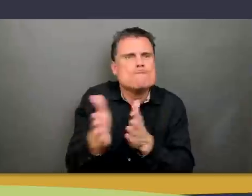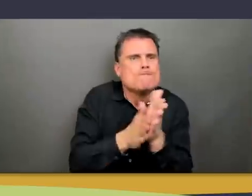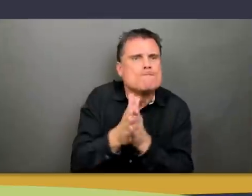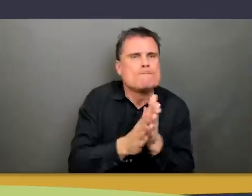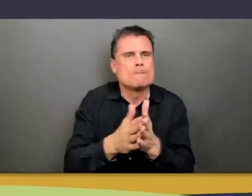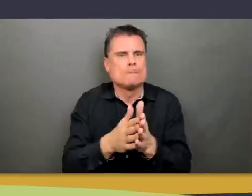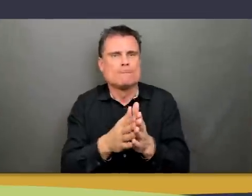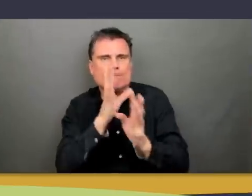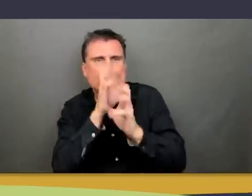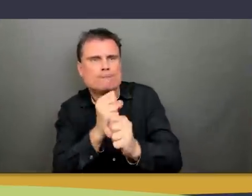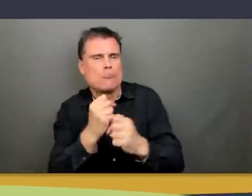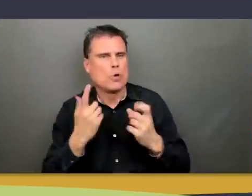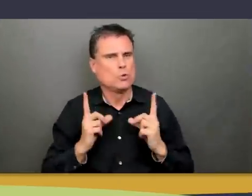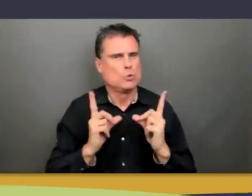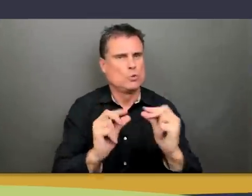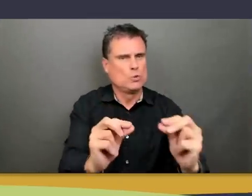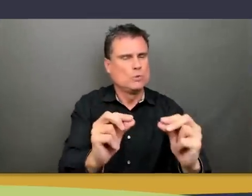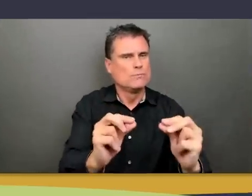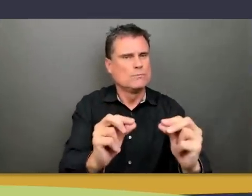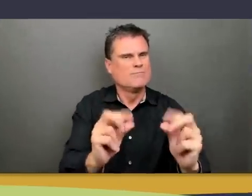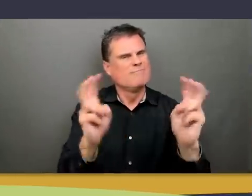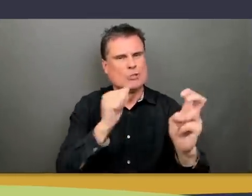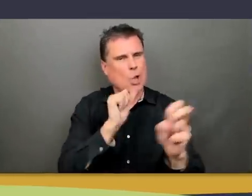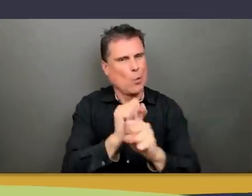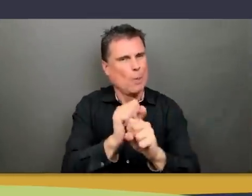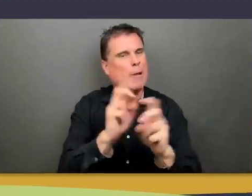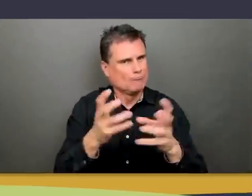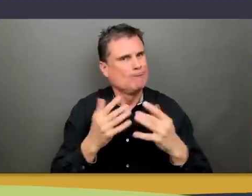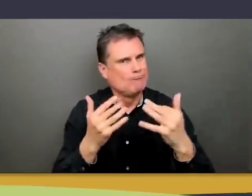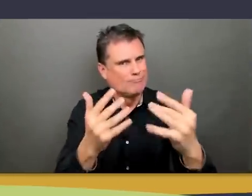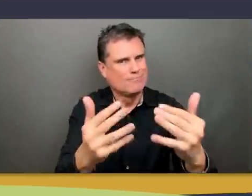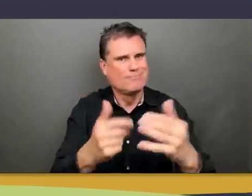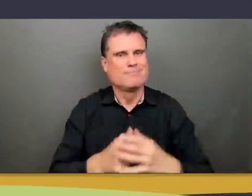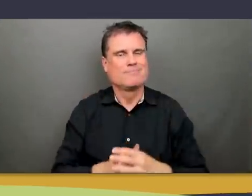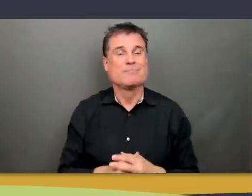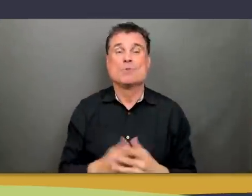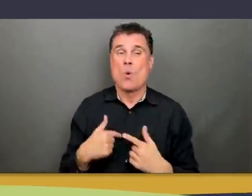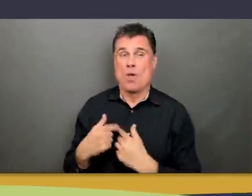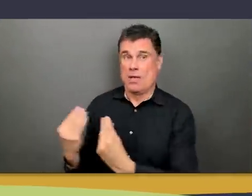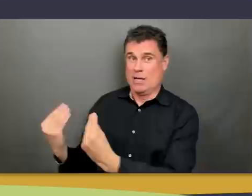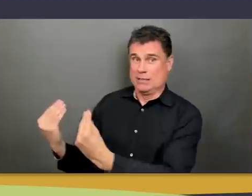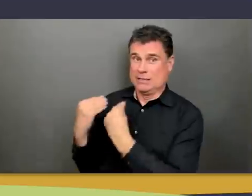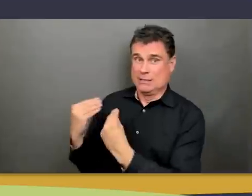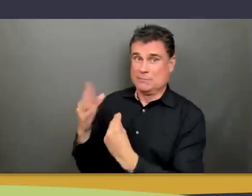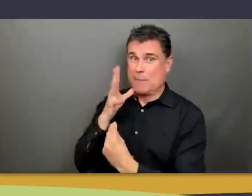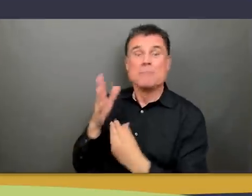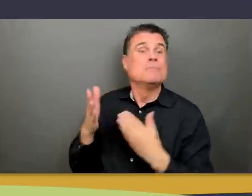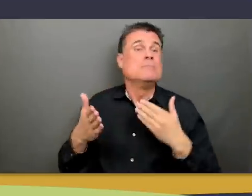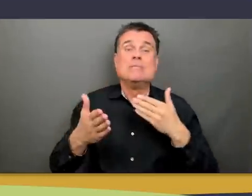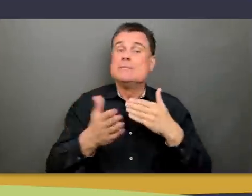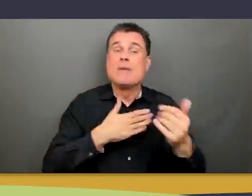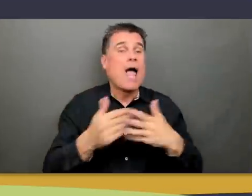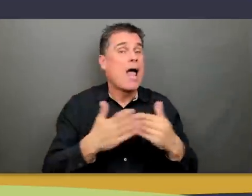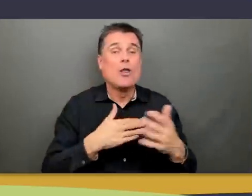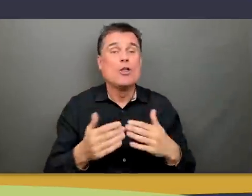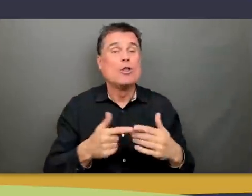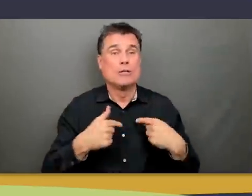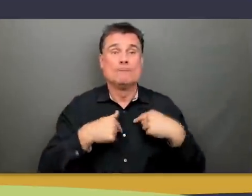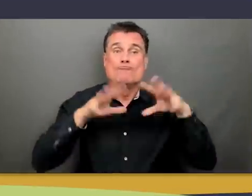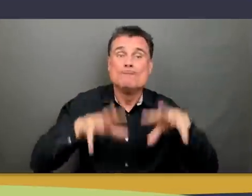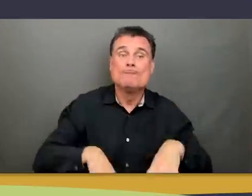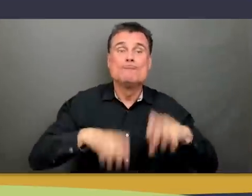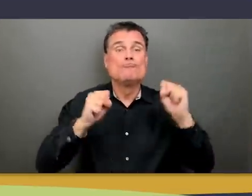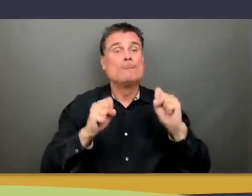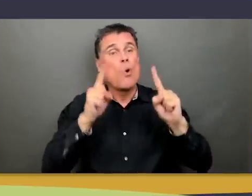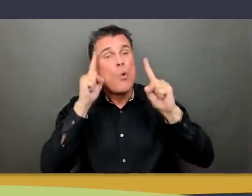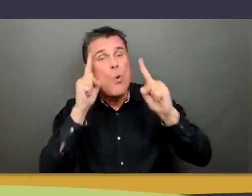that's what my mom shares with me, no matter what we do with our lives, is that if you do it with a clear heart and a good mind, clear